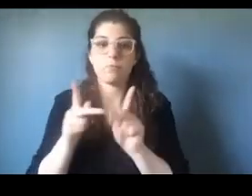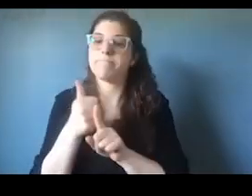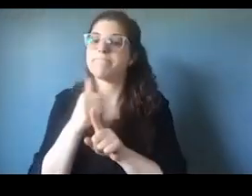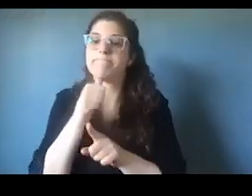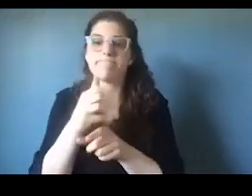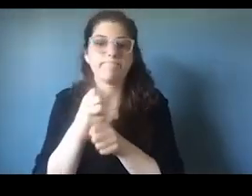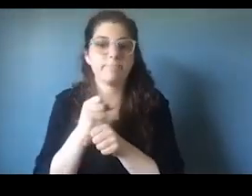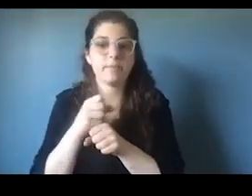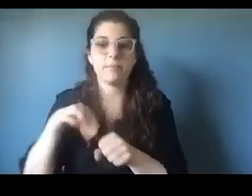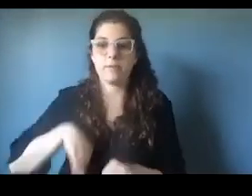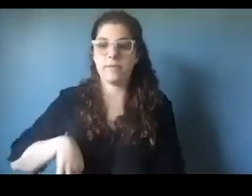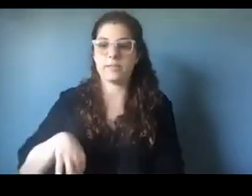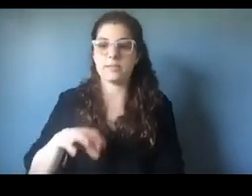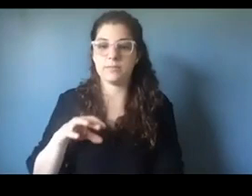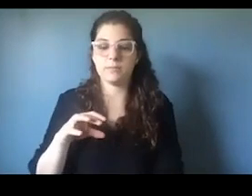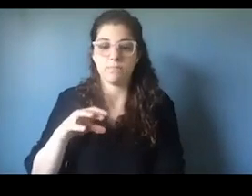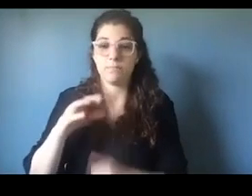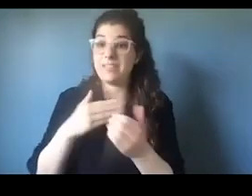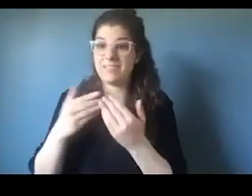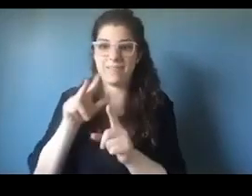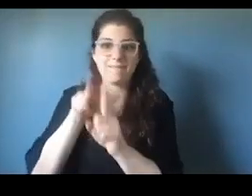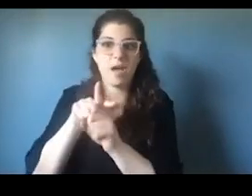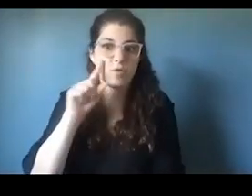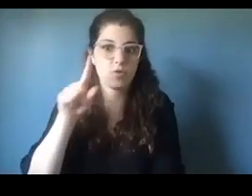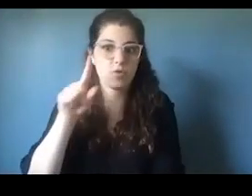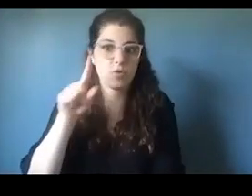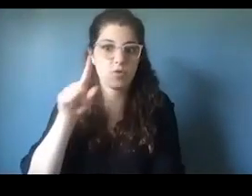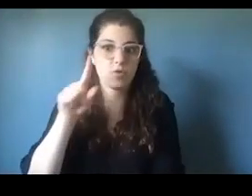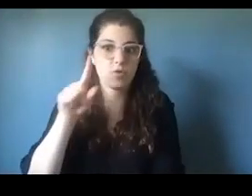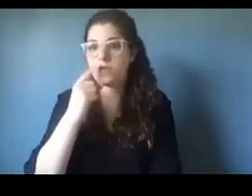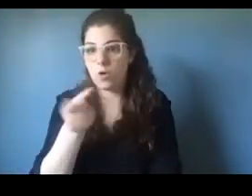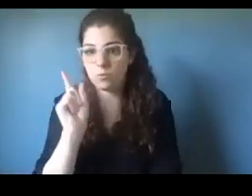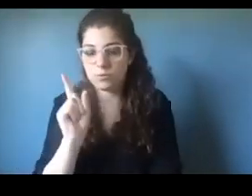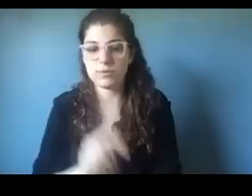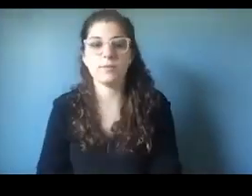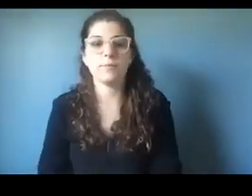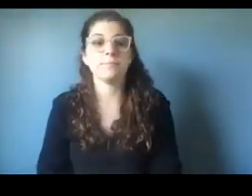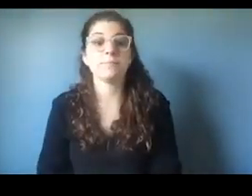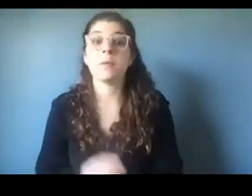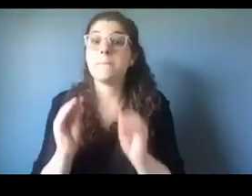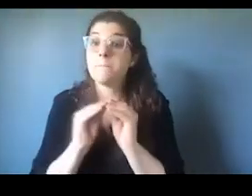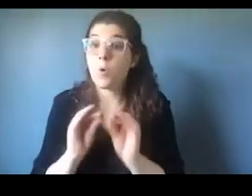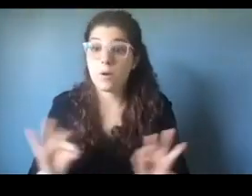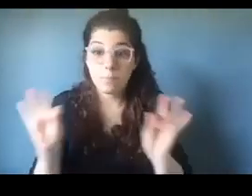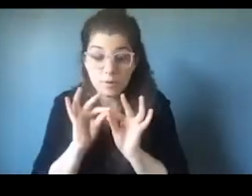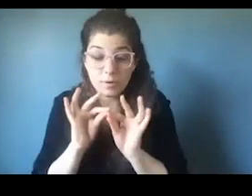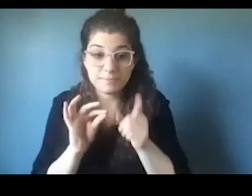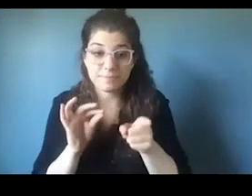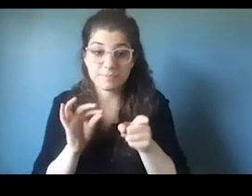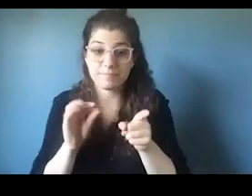benefits even that they've already filed for and are eligible for. And perhaps more importantly, in